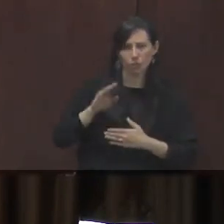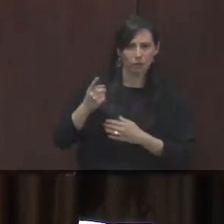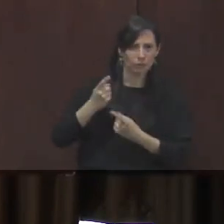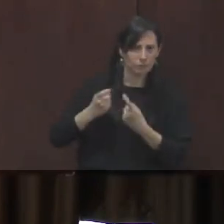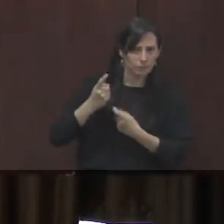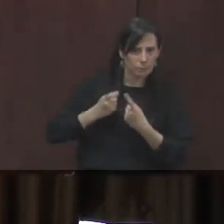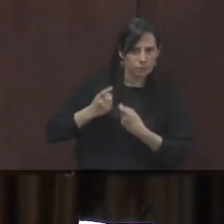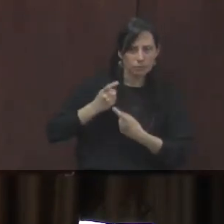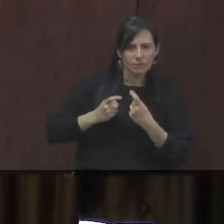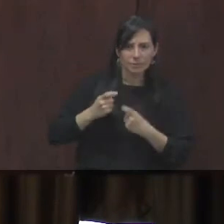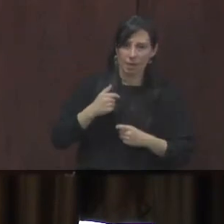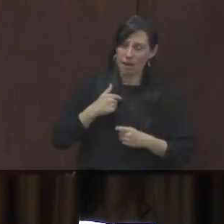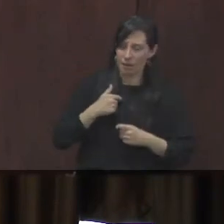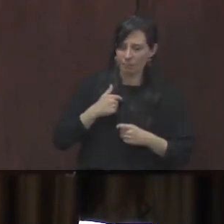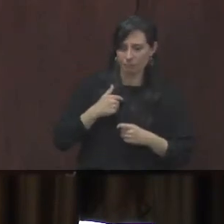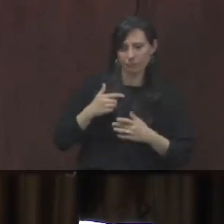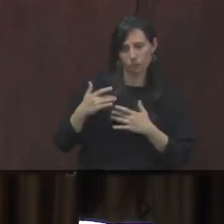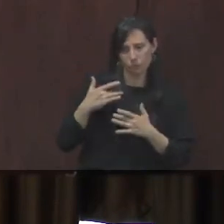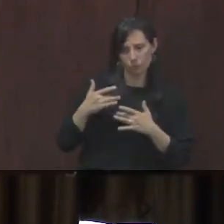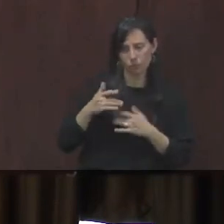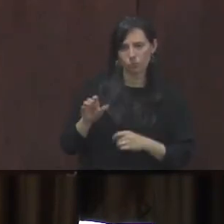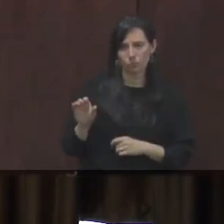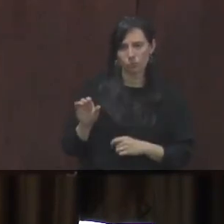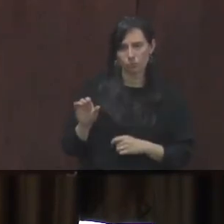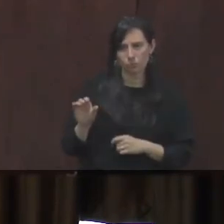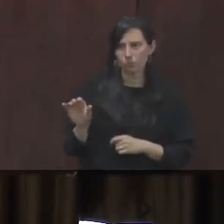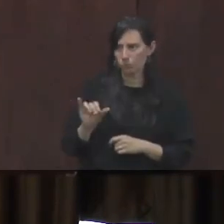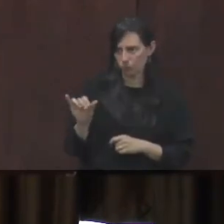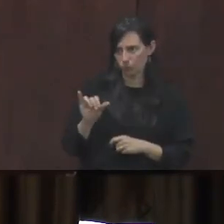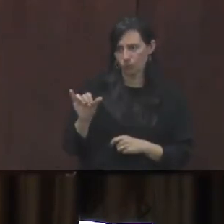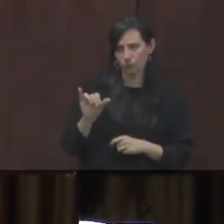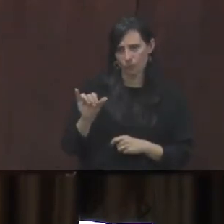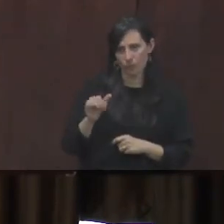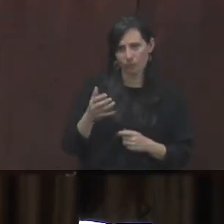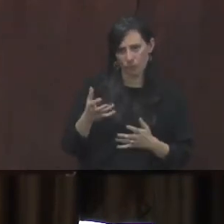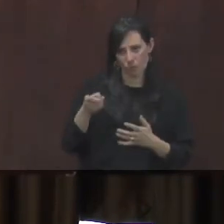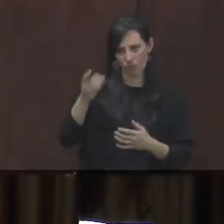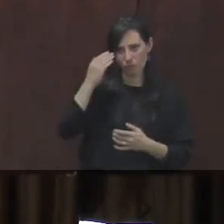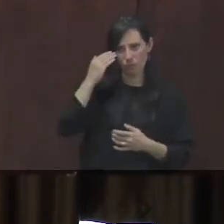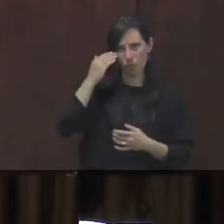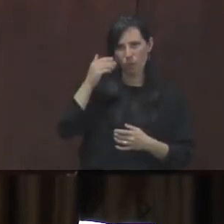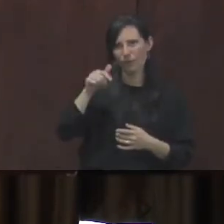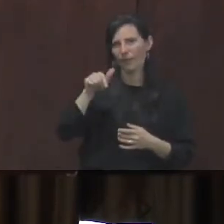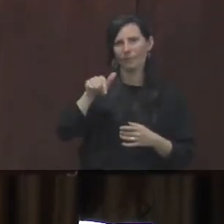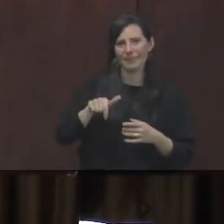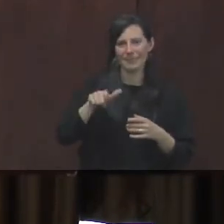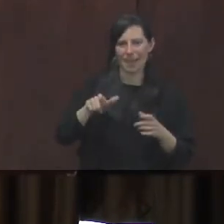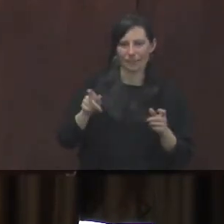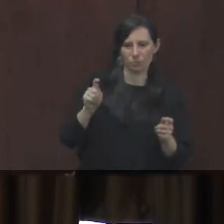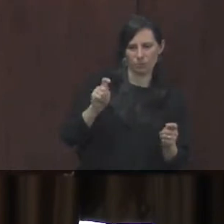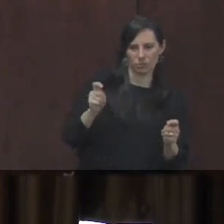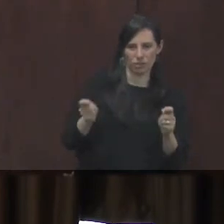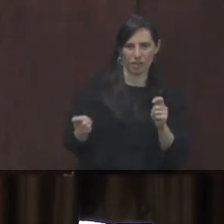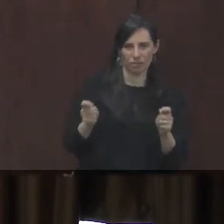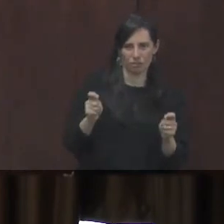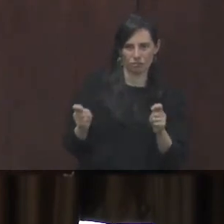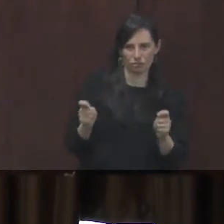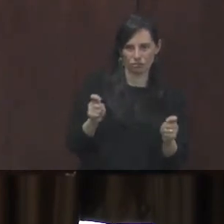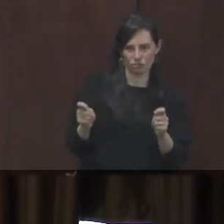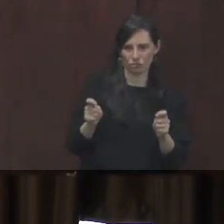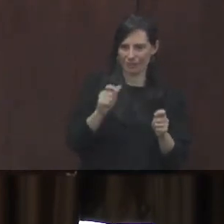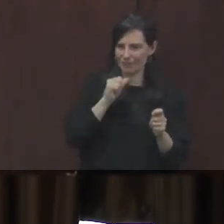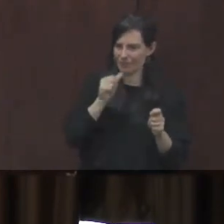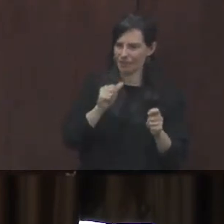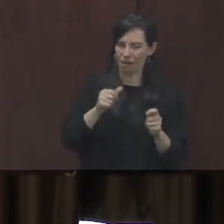that concern, and I want you to know that we look at it as a dimmer switch that we slide up and down to increase capacity,